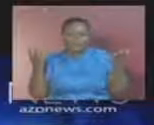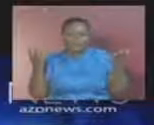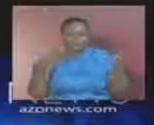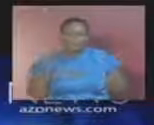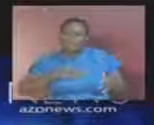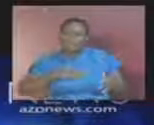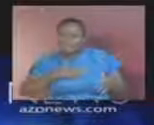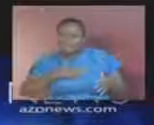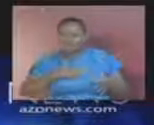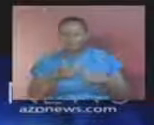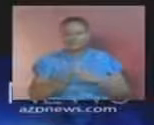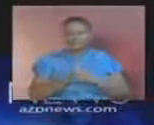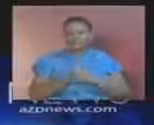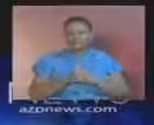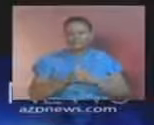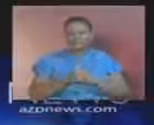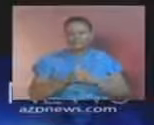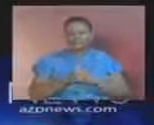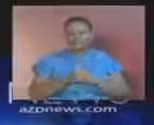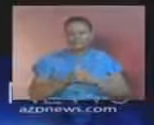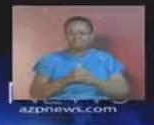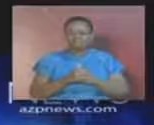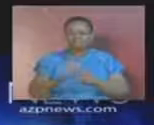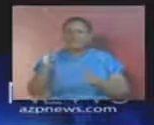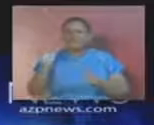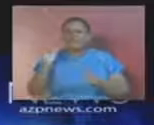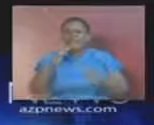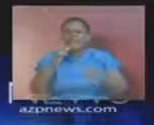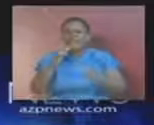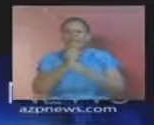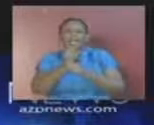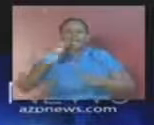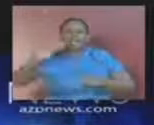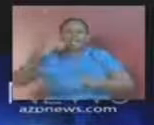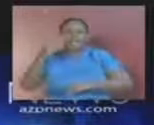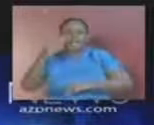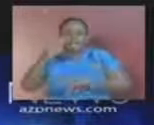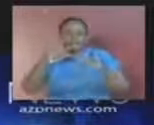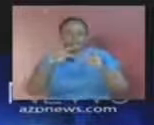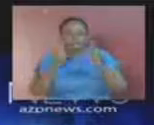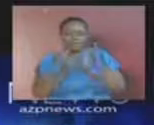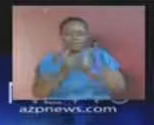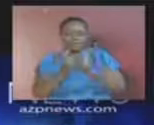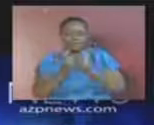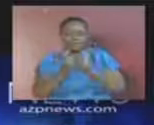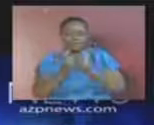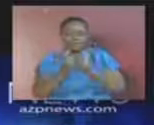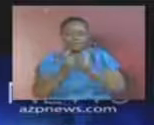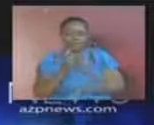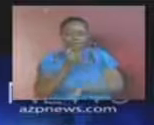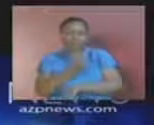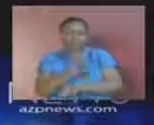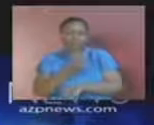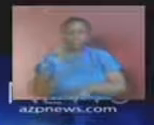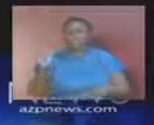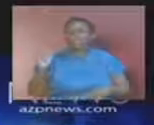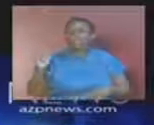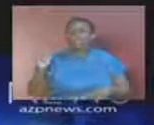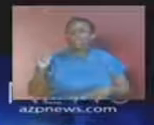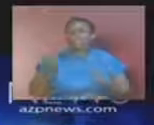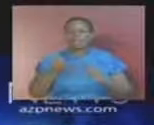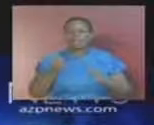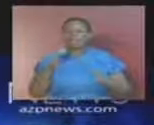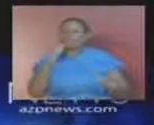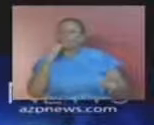second set of vaccines come from, the jabs? Sure. And my second question, Dr. Richards. Dr. Richards, I know in terms of